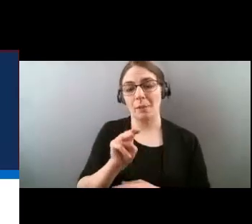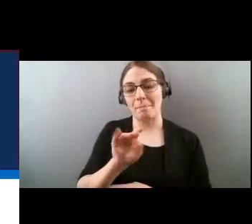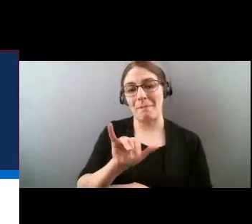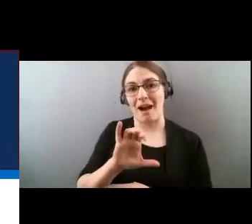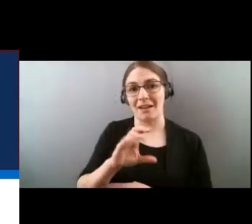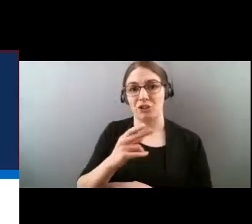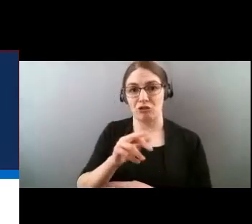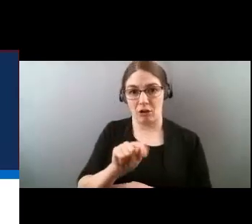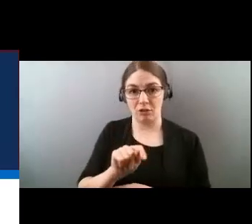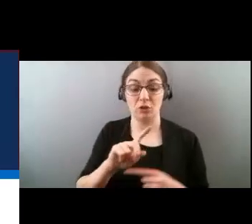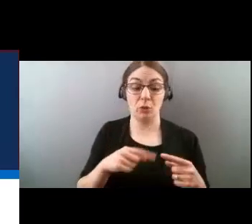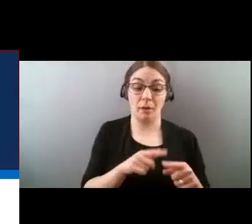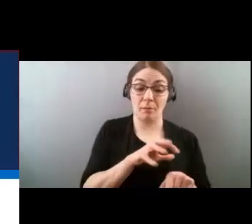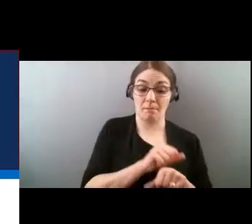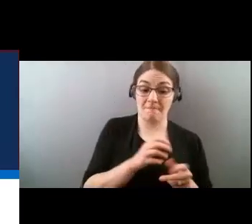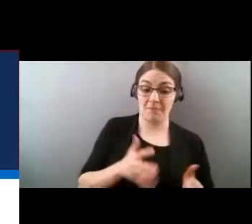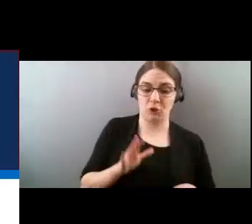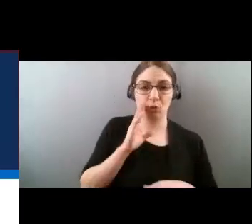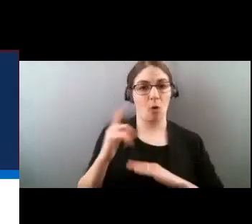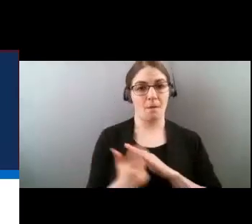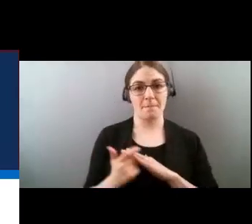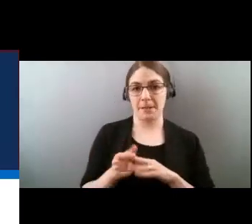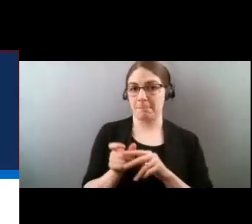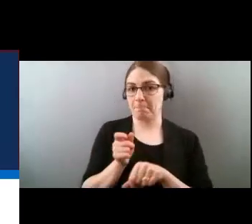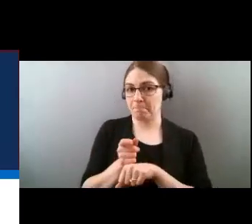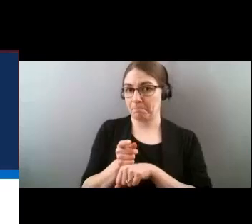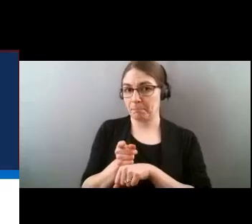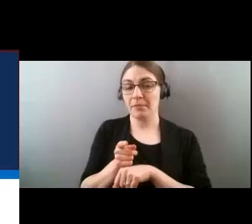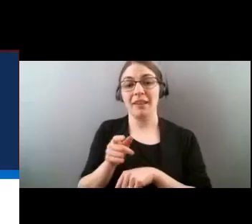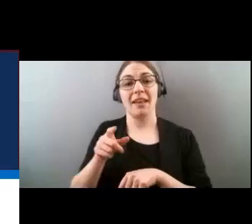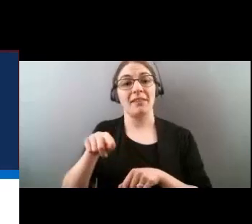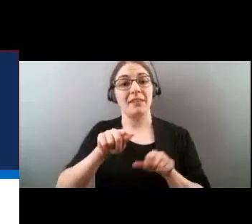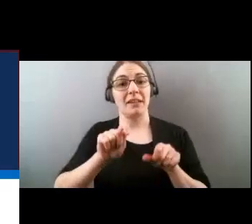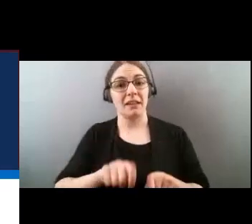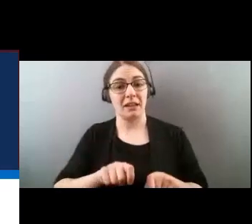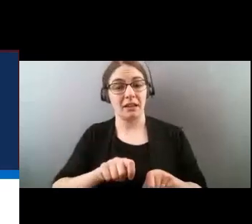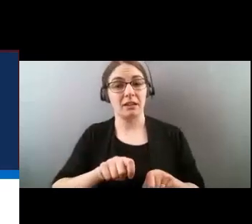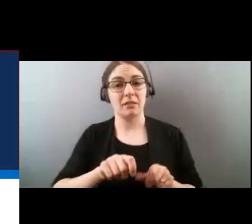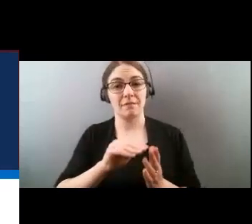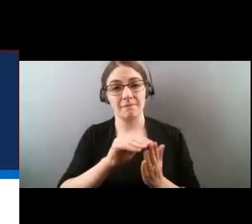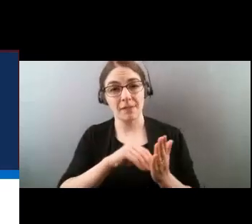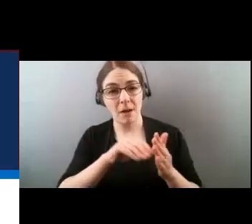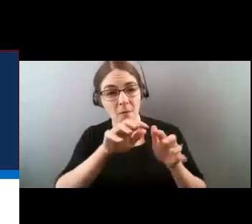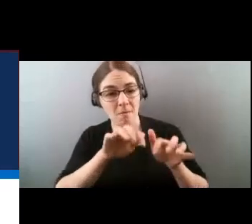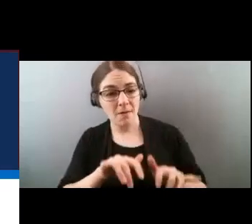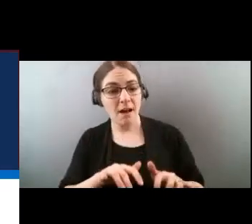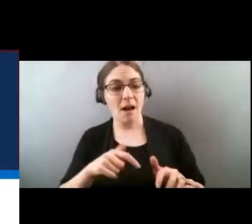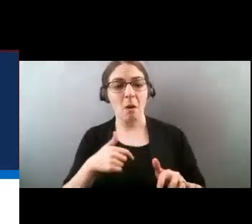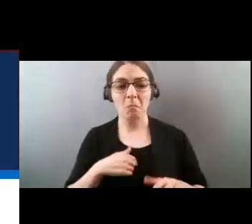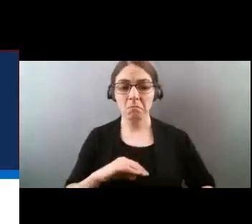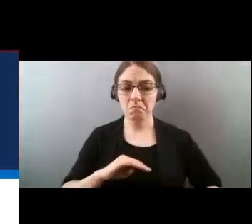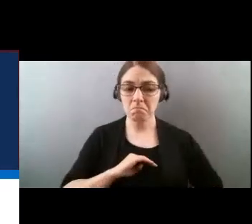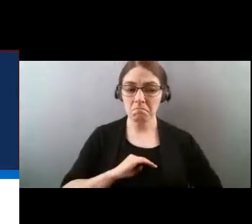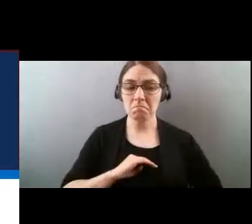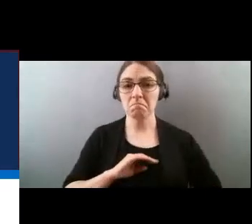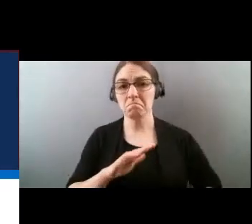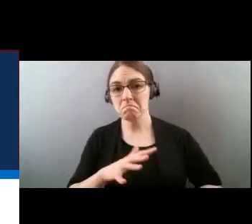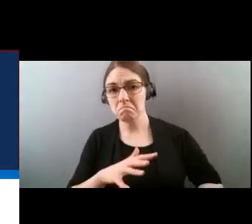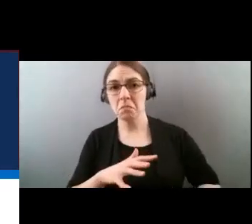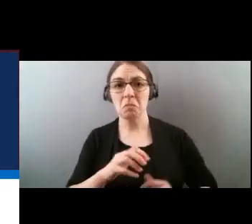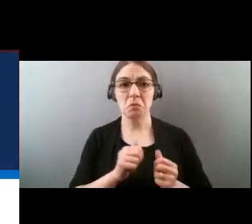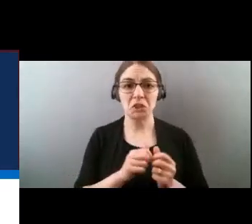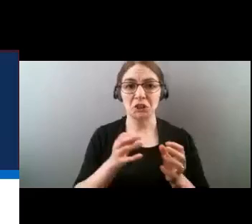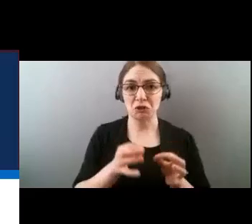an appointment, and they can fill out, how satisfied they were with the interpreter. Was the